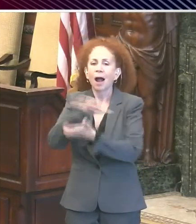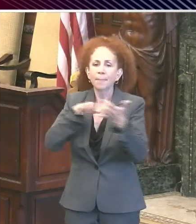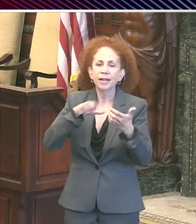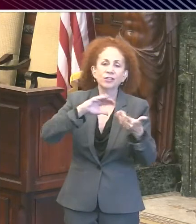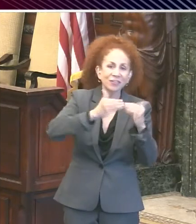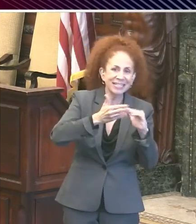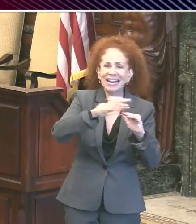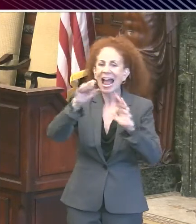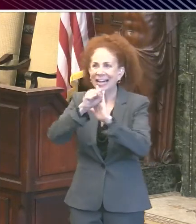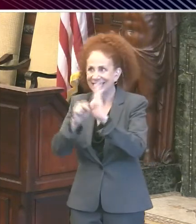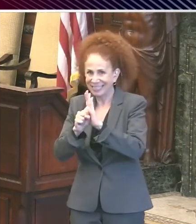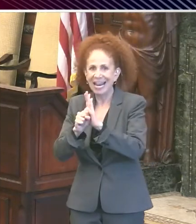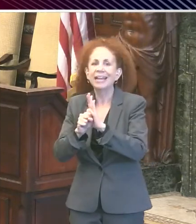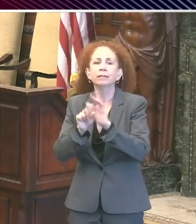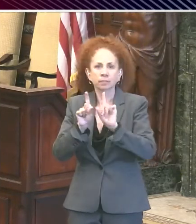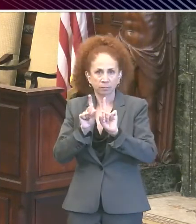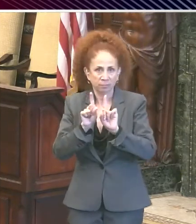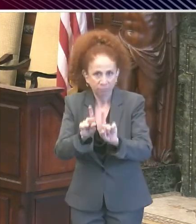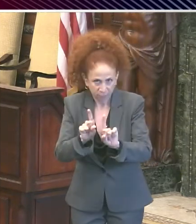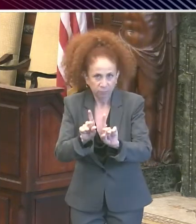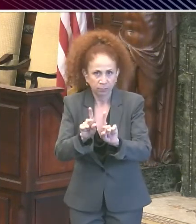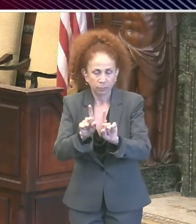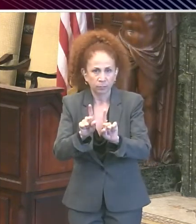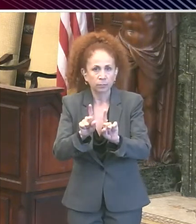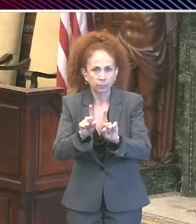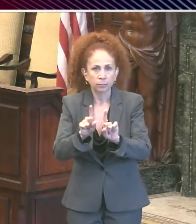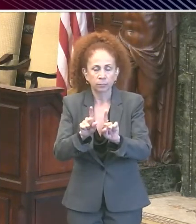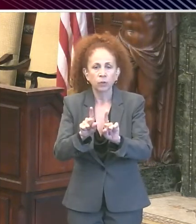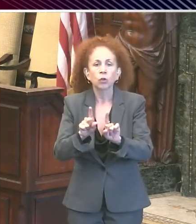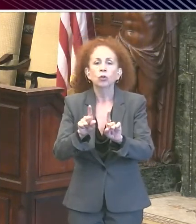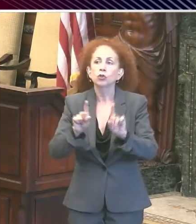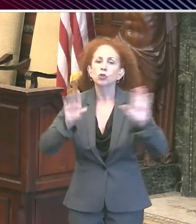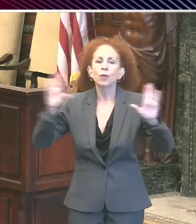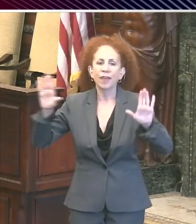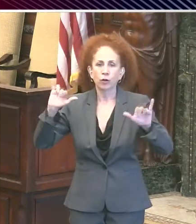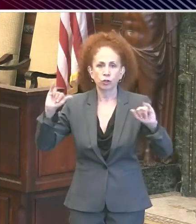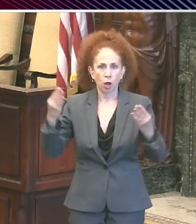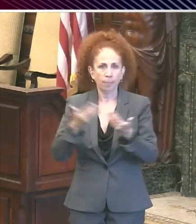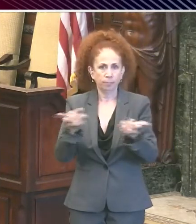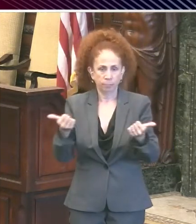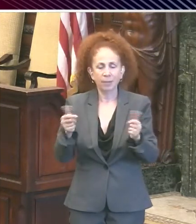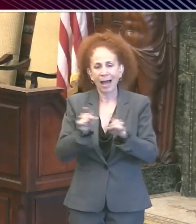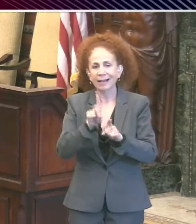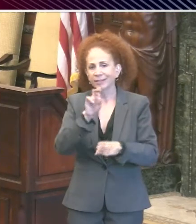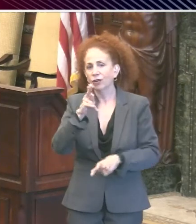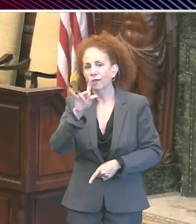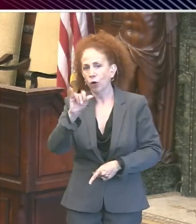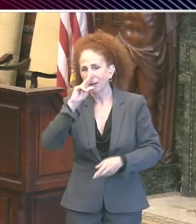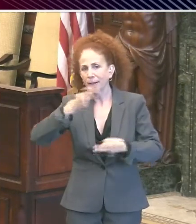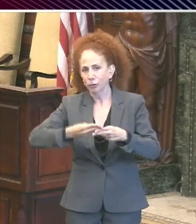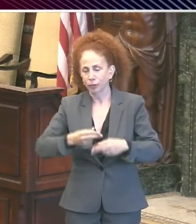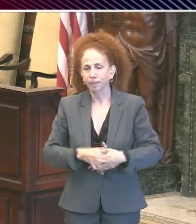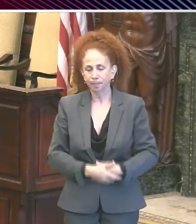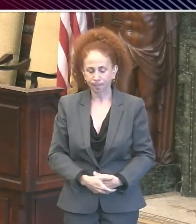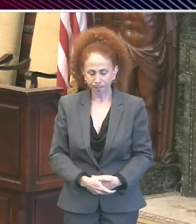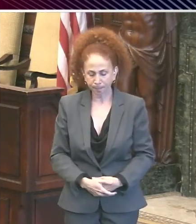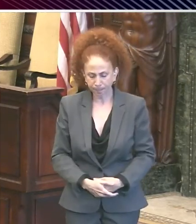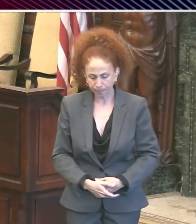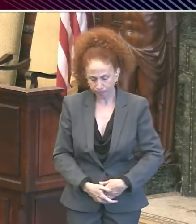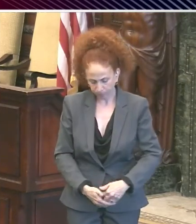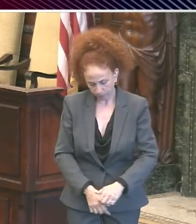state people arrived at a certain scene to do each their independent jobs, as Dr. Farley's mentioned.